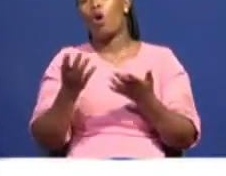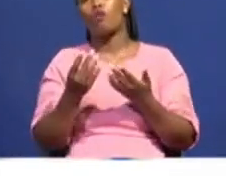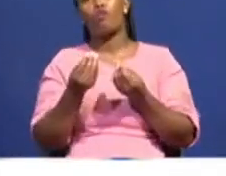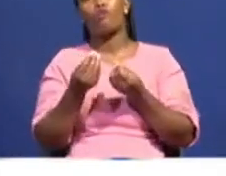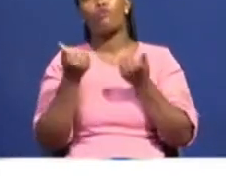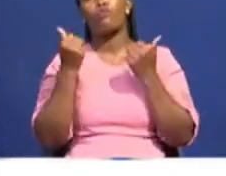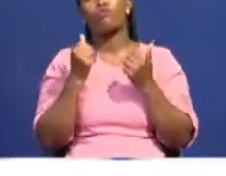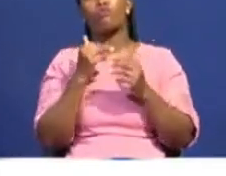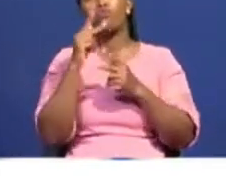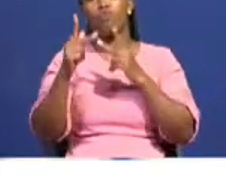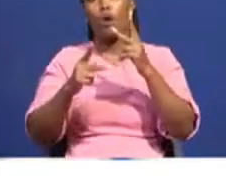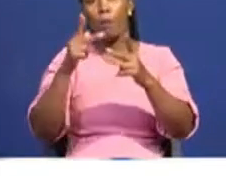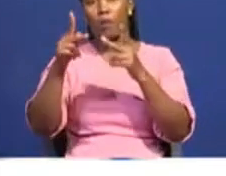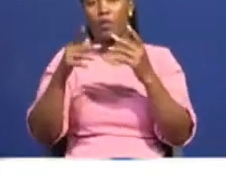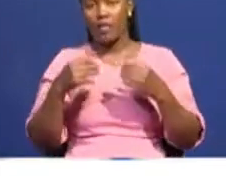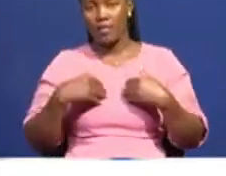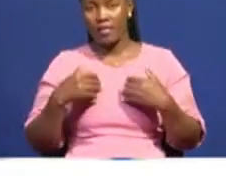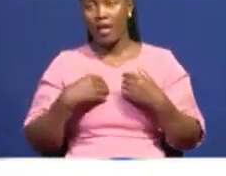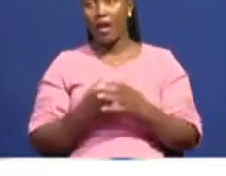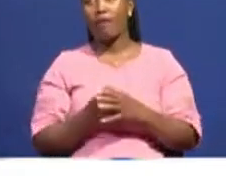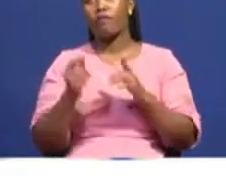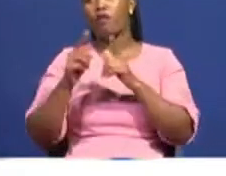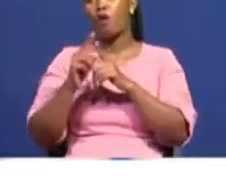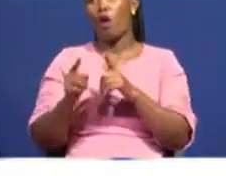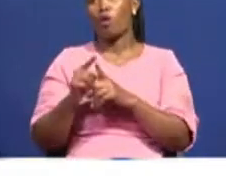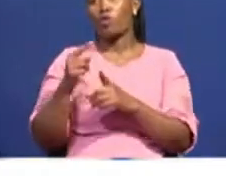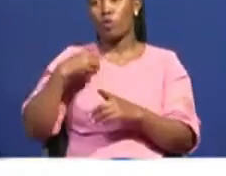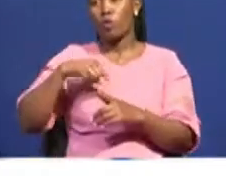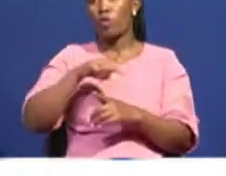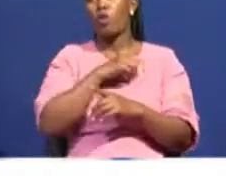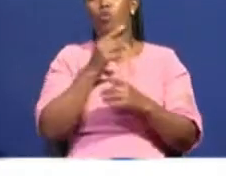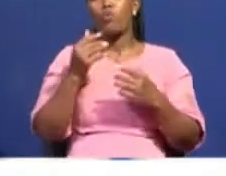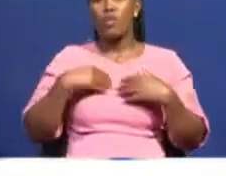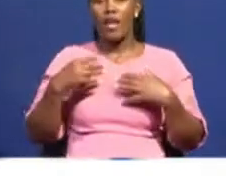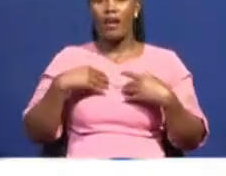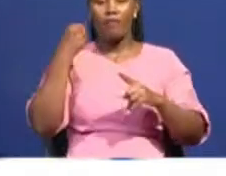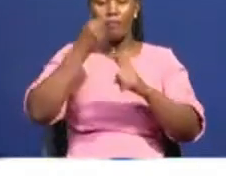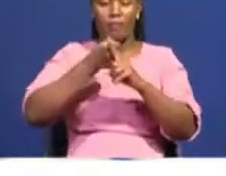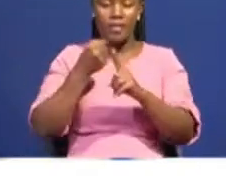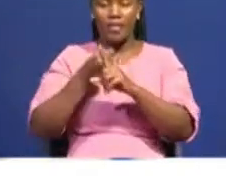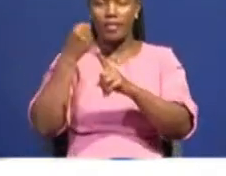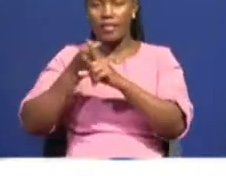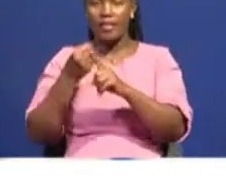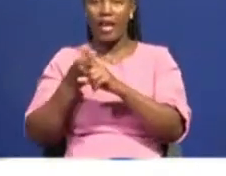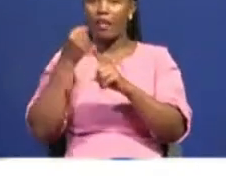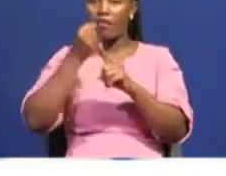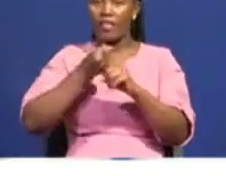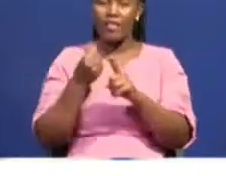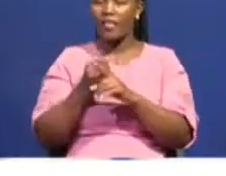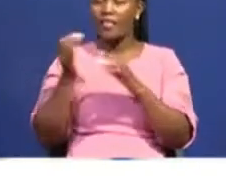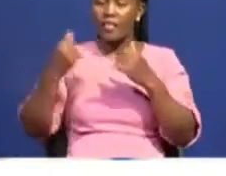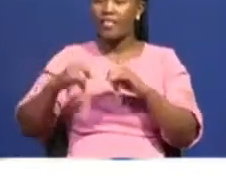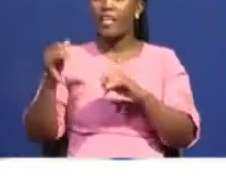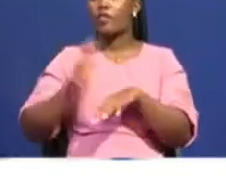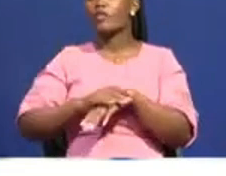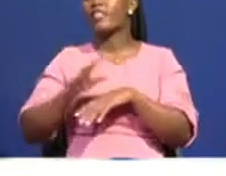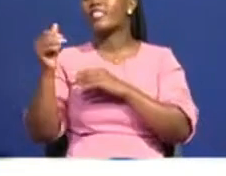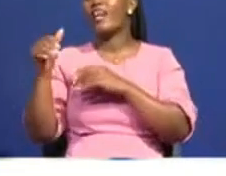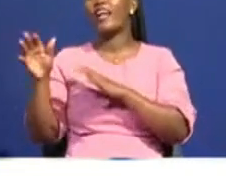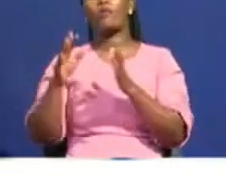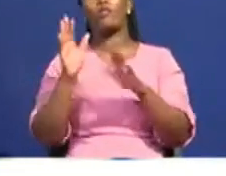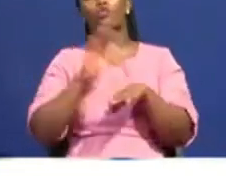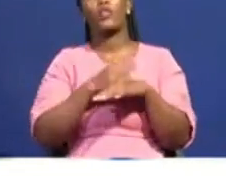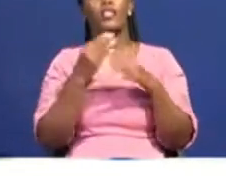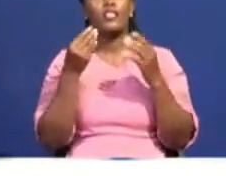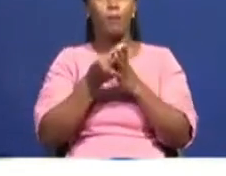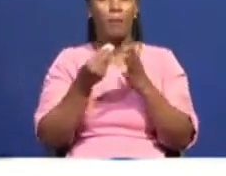And that's why I think even with the work we do at Verst Carbon, we've been fervent advocates for, seeking alternative sources of funding that can go be channeled